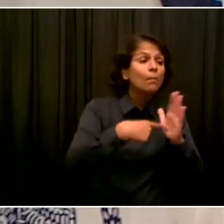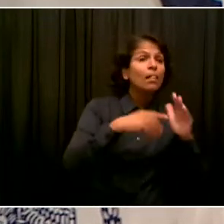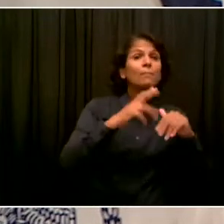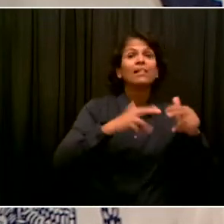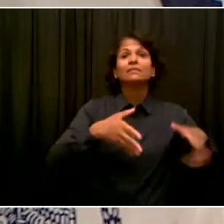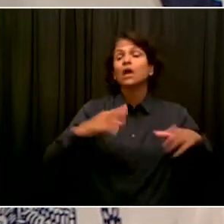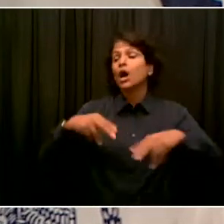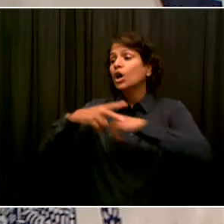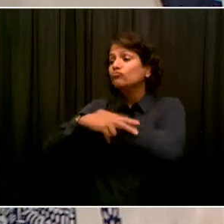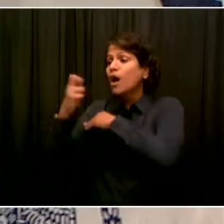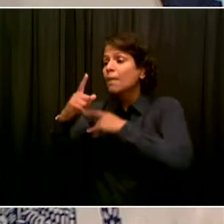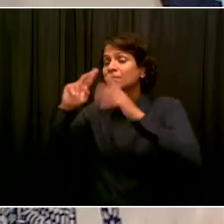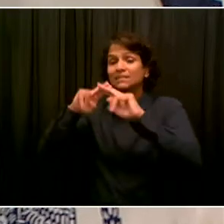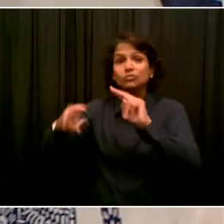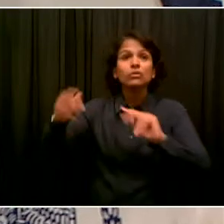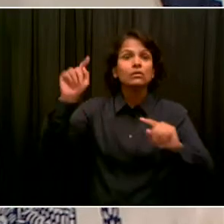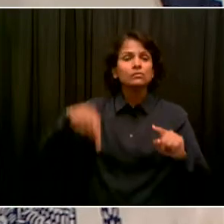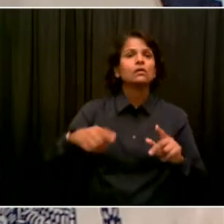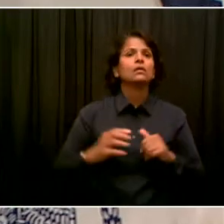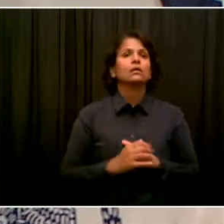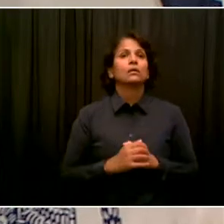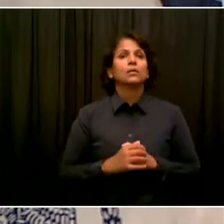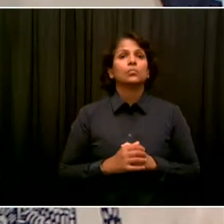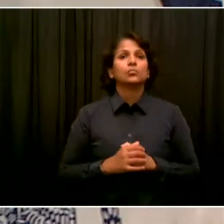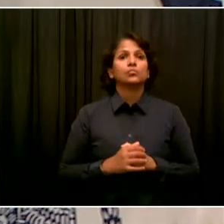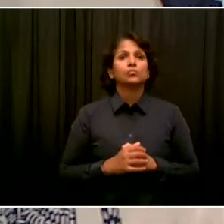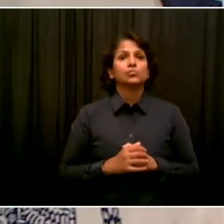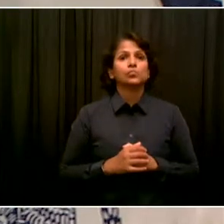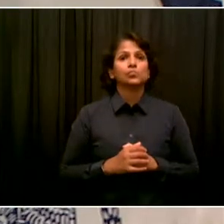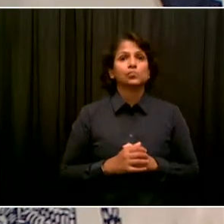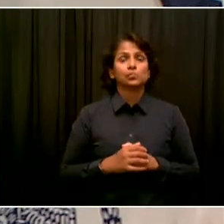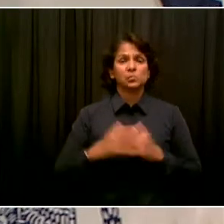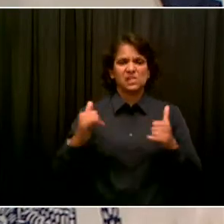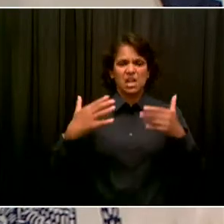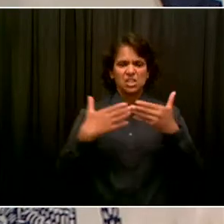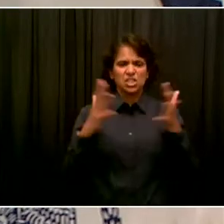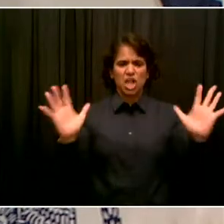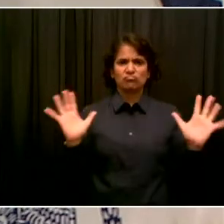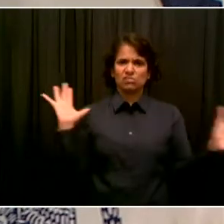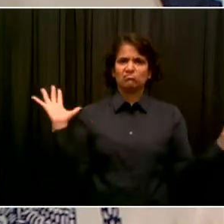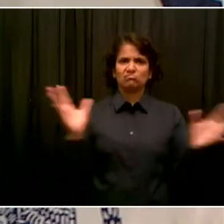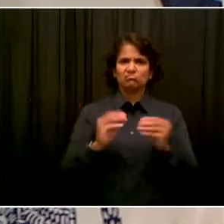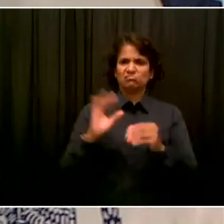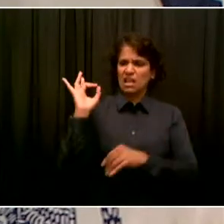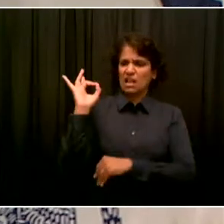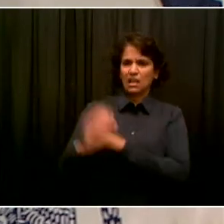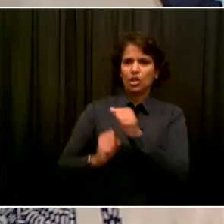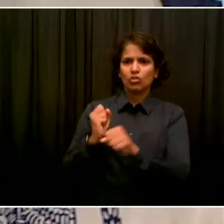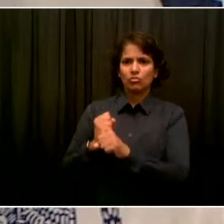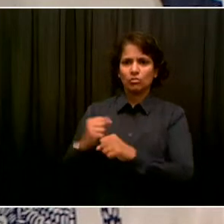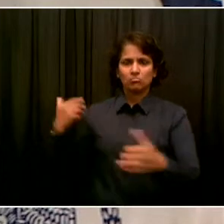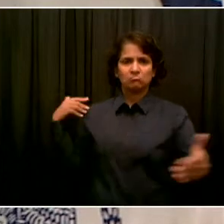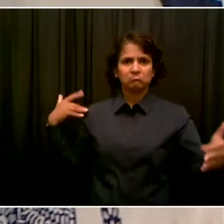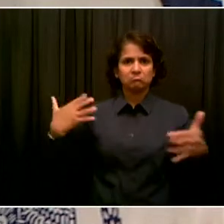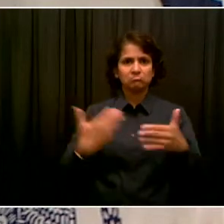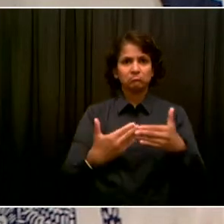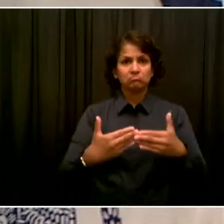it has been, not only in these last 8 years overall, but in the 25 plus years since CompStat